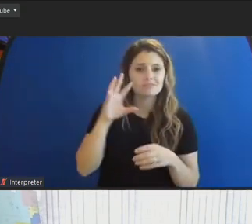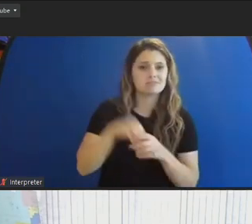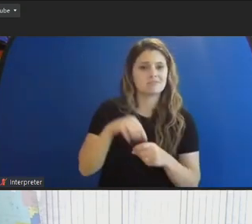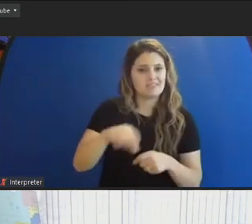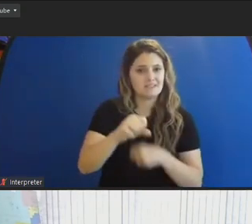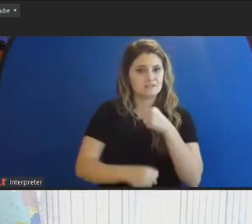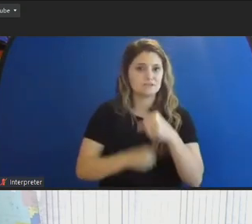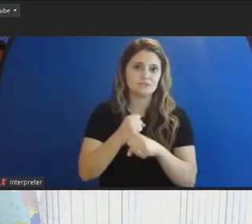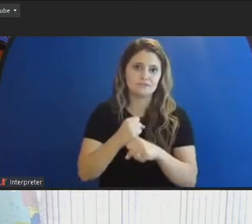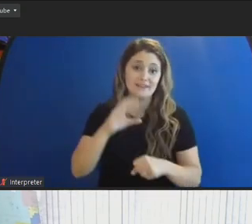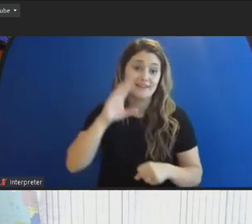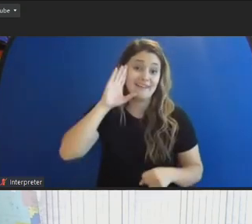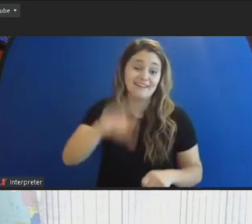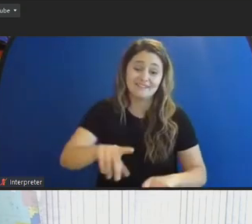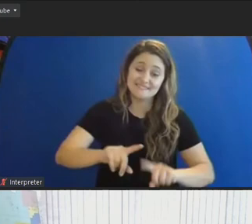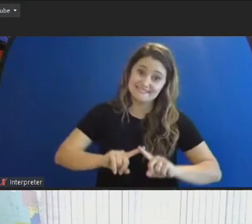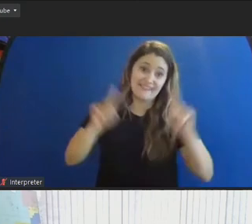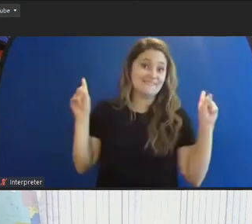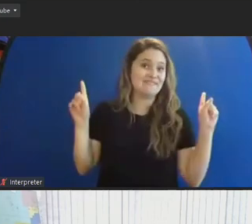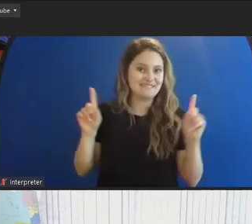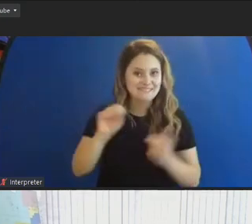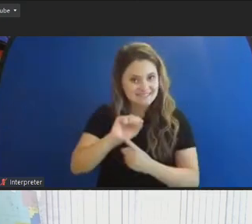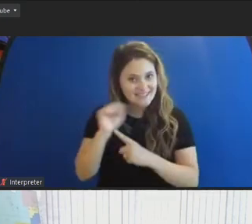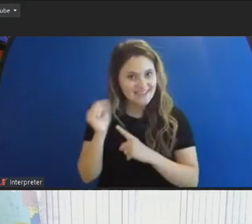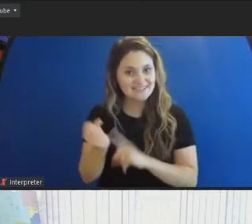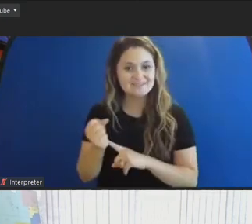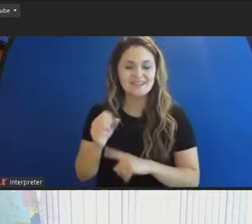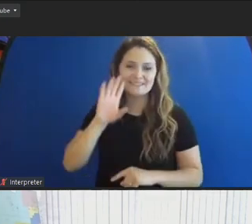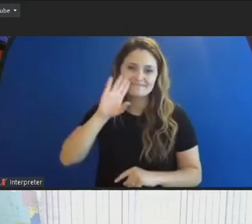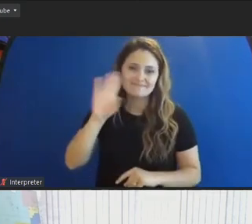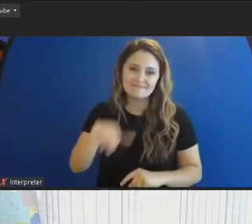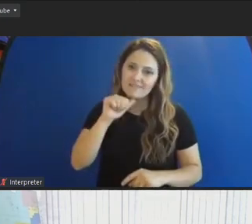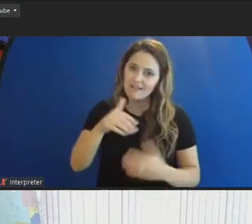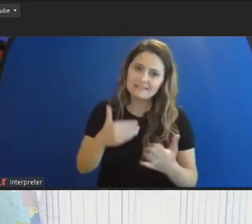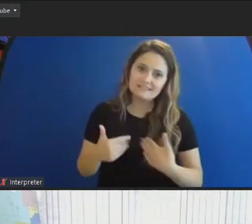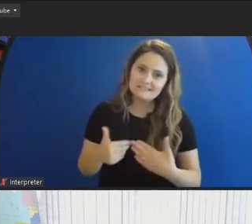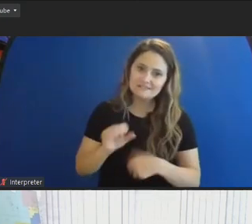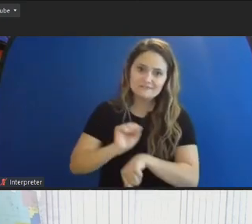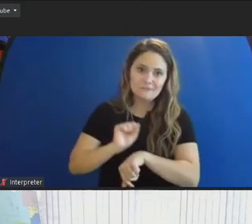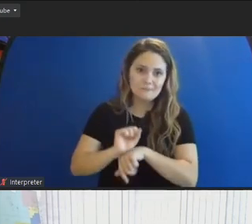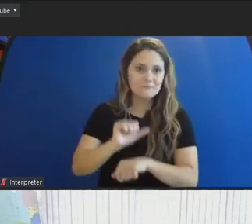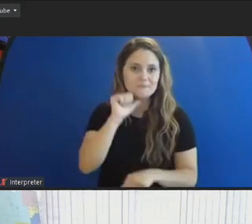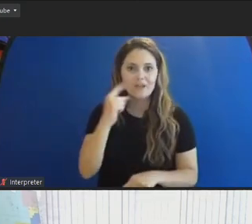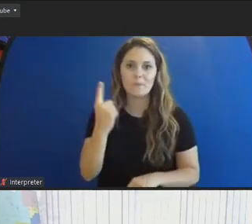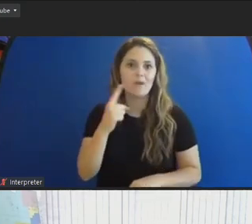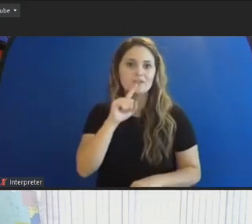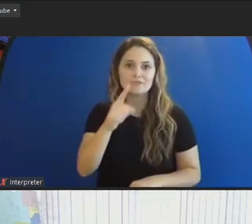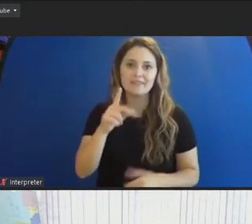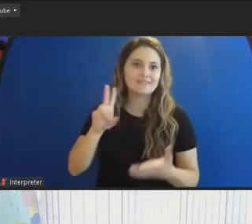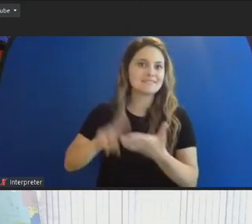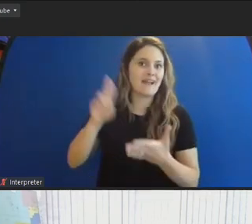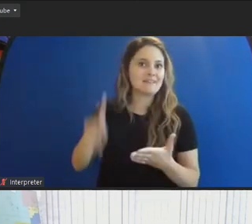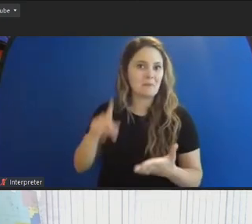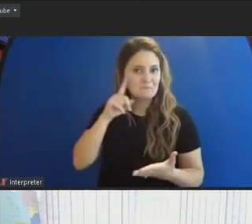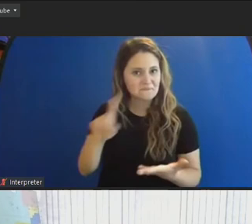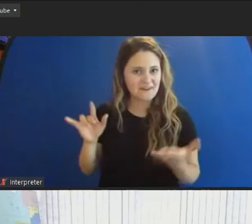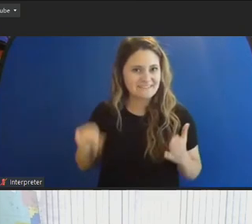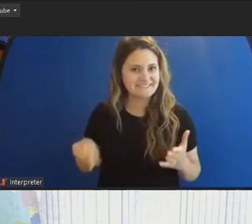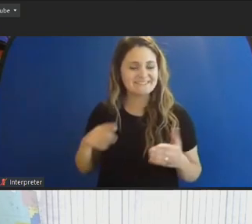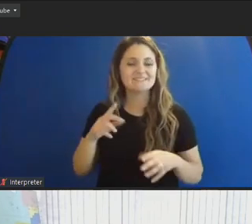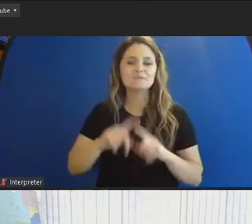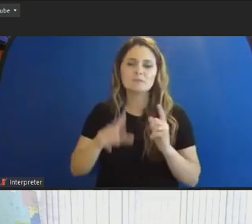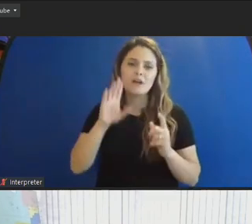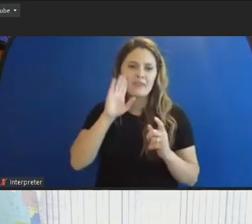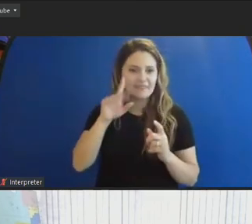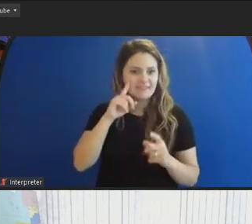I know it's a much different circumstances. We know it's not an easy job. It's not one you necessarily signed up for, but Kathy, I think you